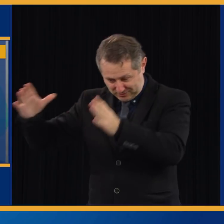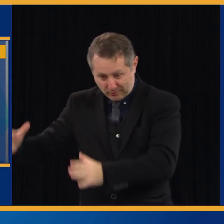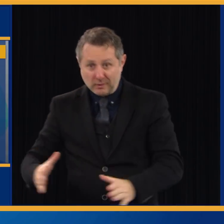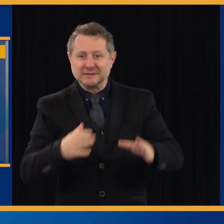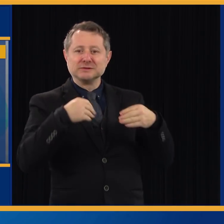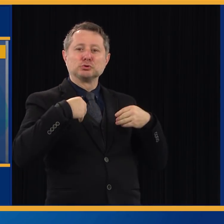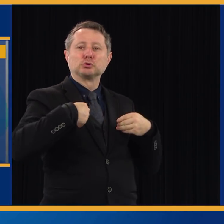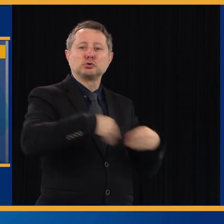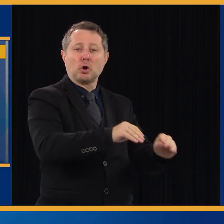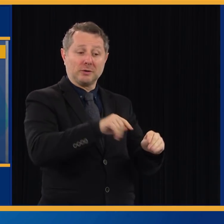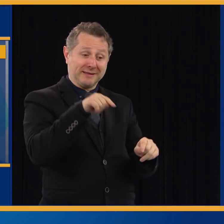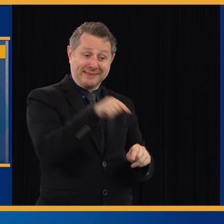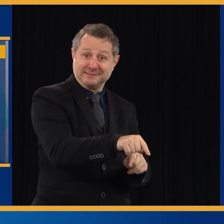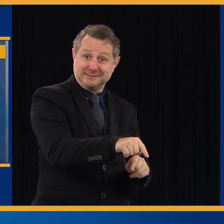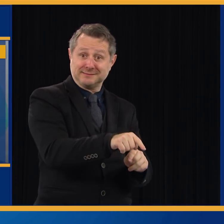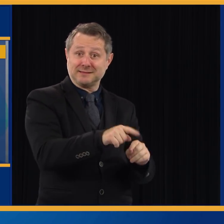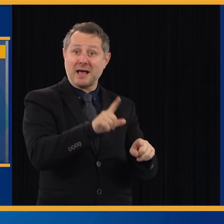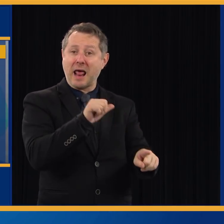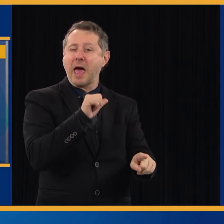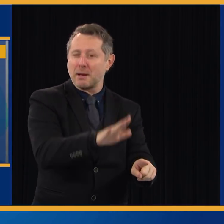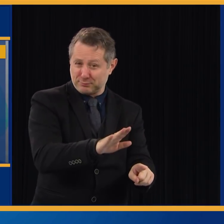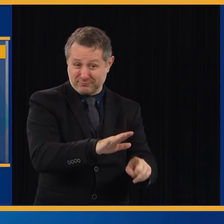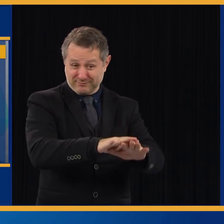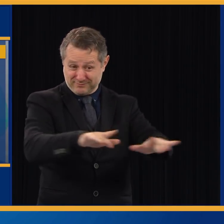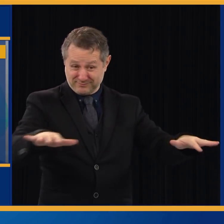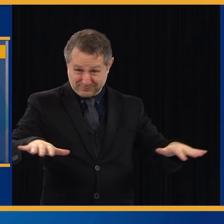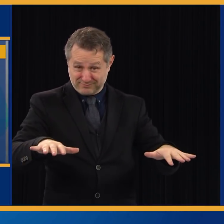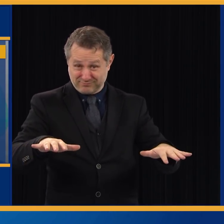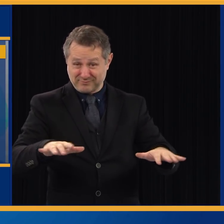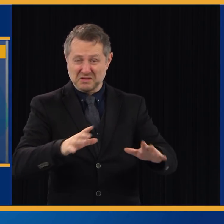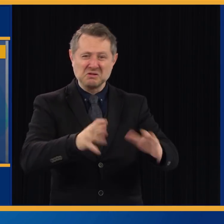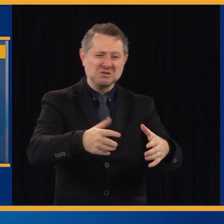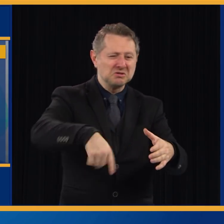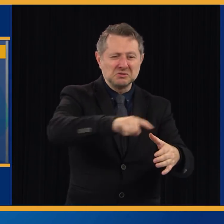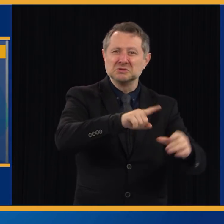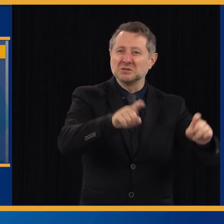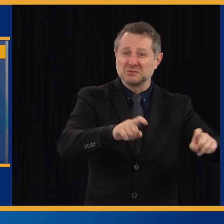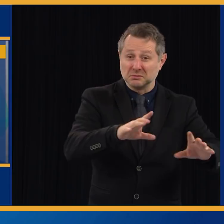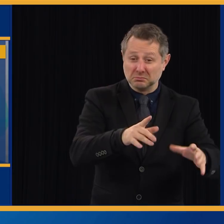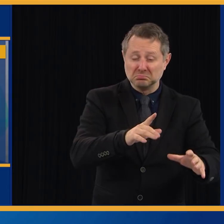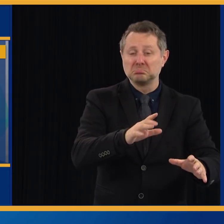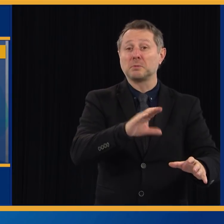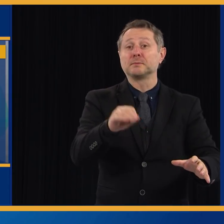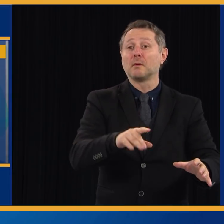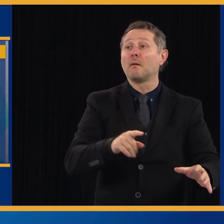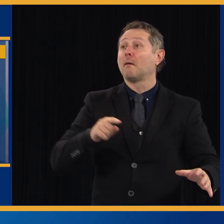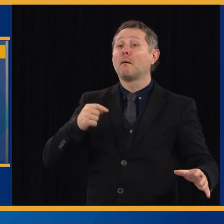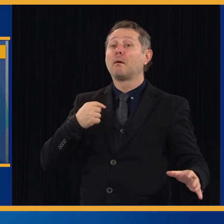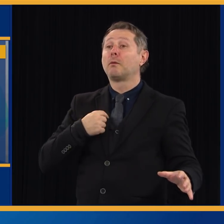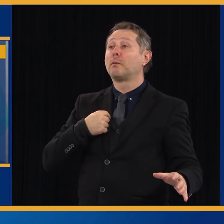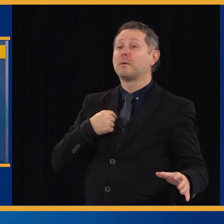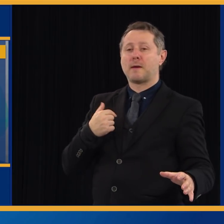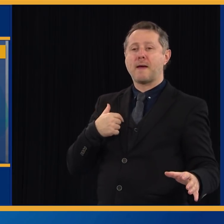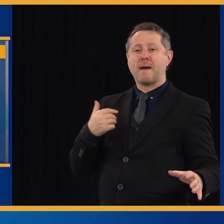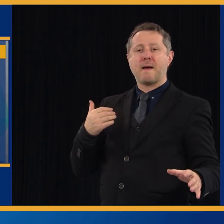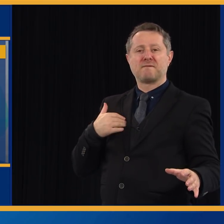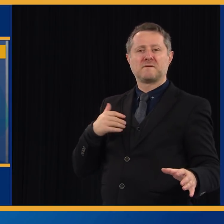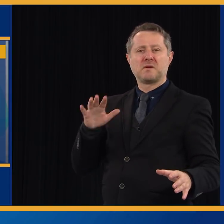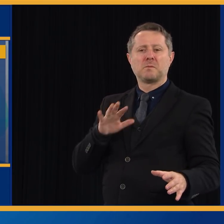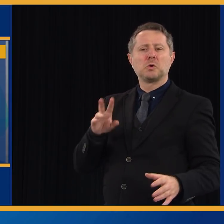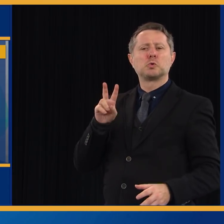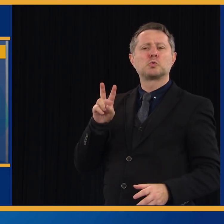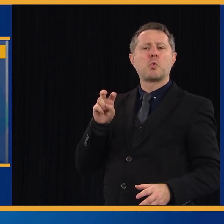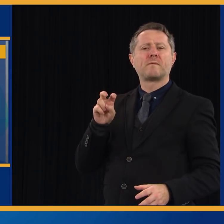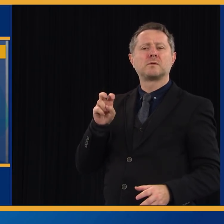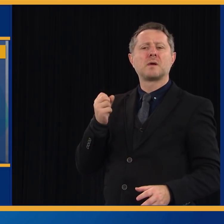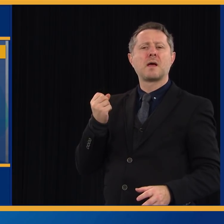to labs, a network of labs all across the nation. We have about 211 labs in